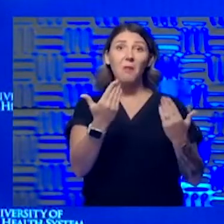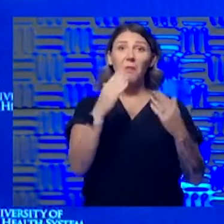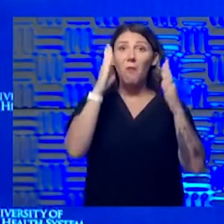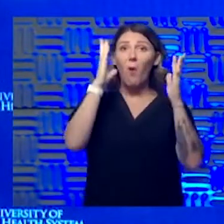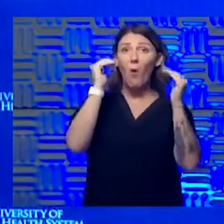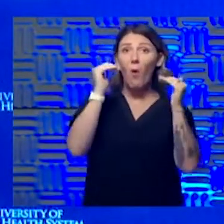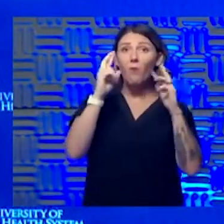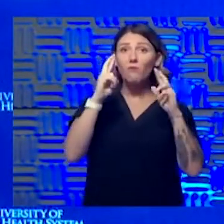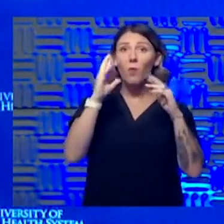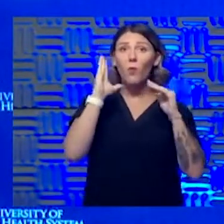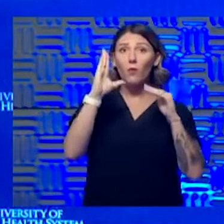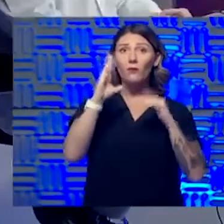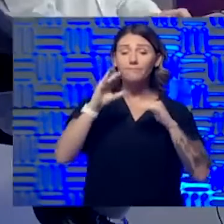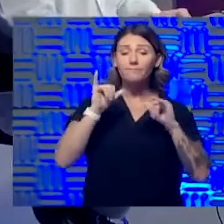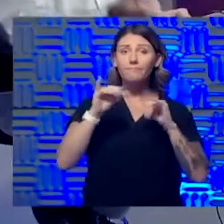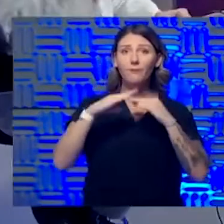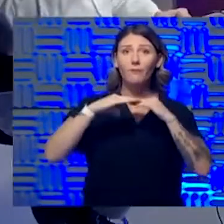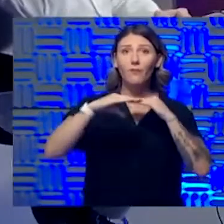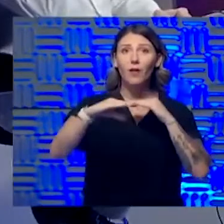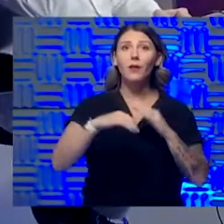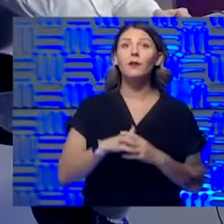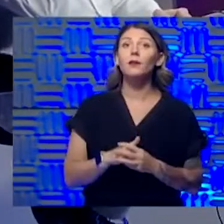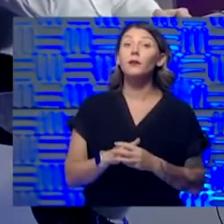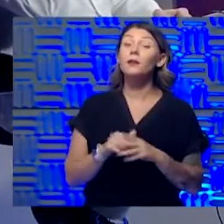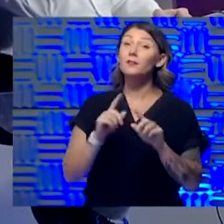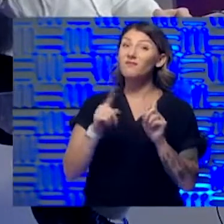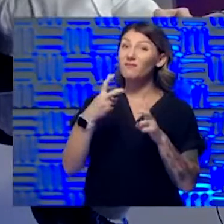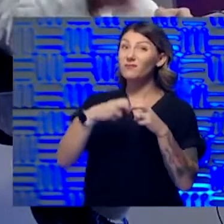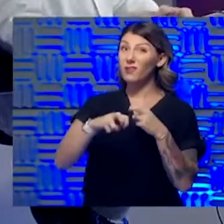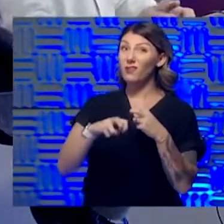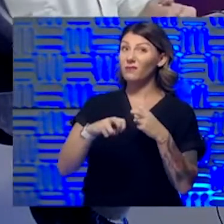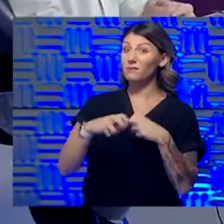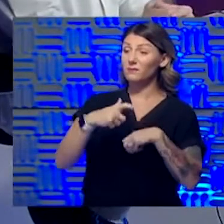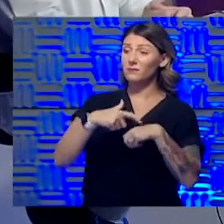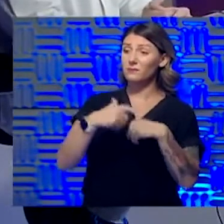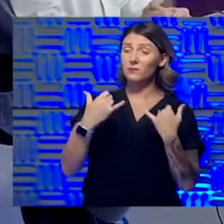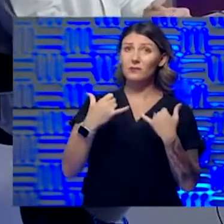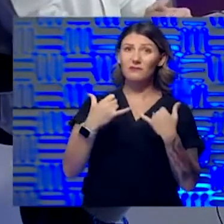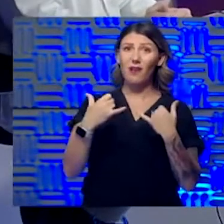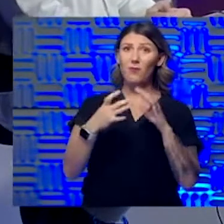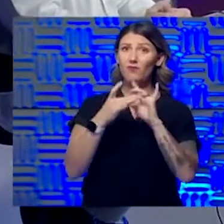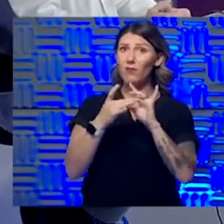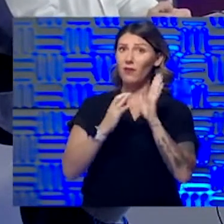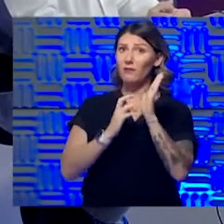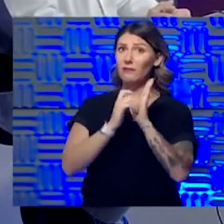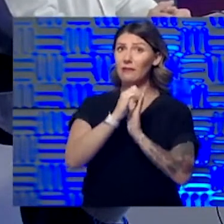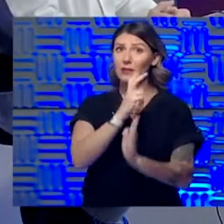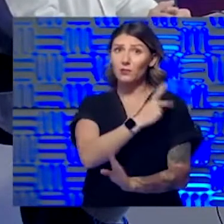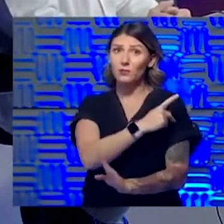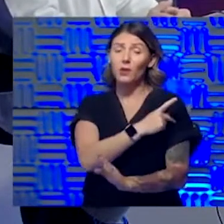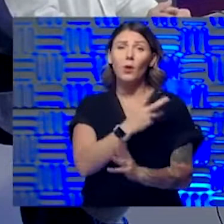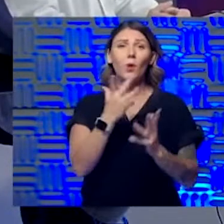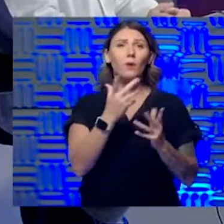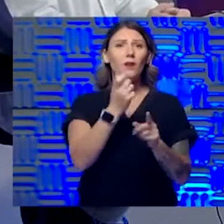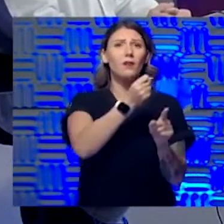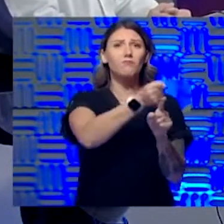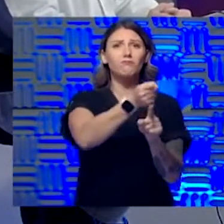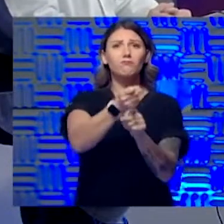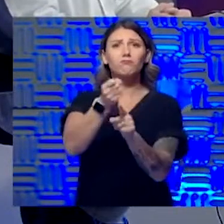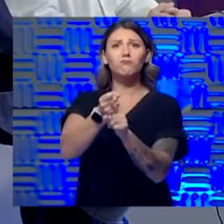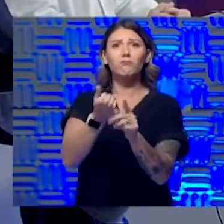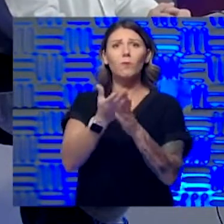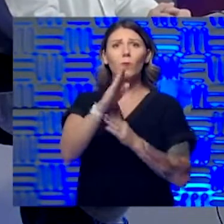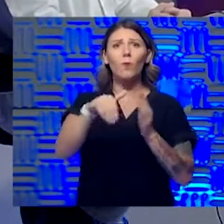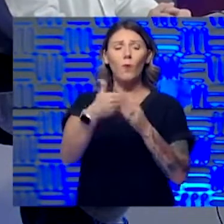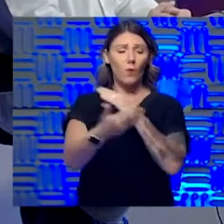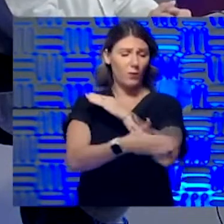the best. So, Roy, this is a difficult time for cancer patients. Talk to us a little bit about some of the impacts to cancer programs around the country from